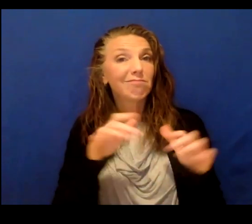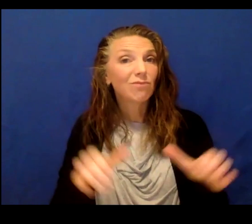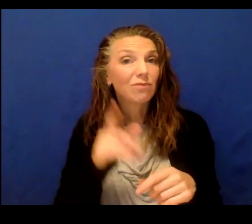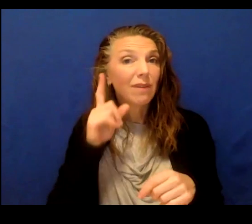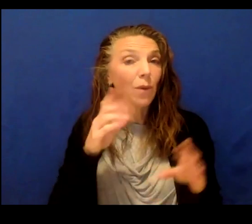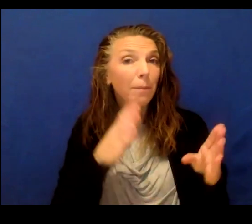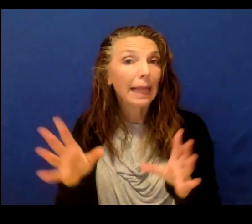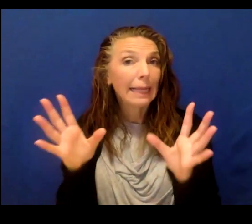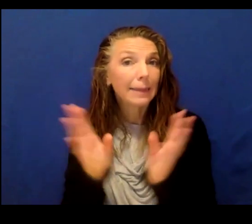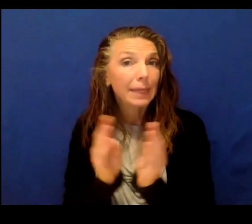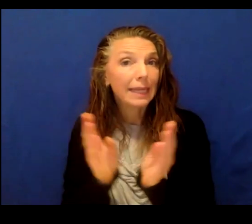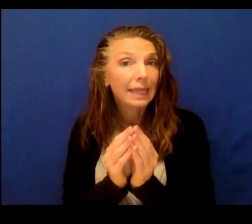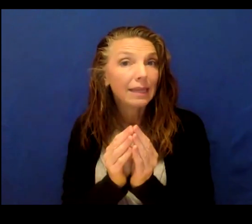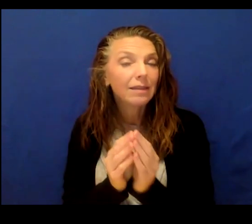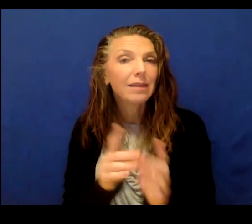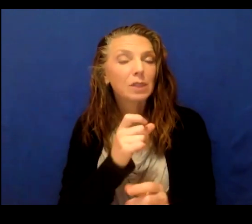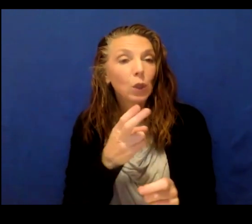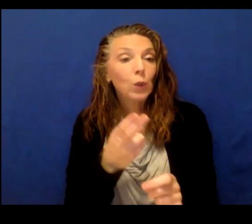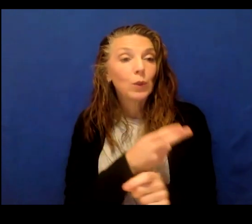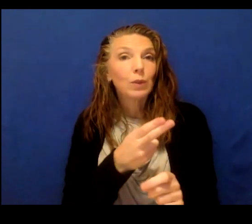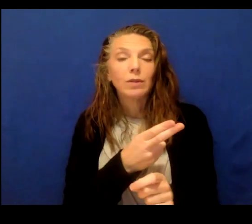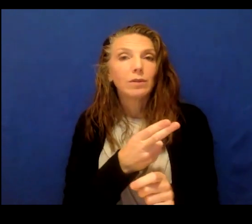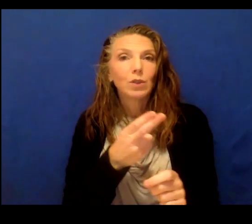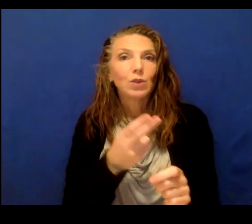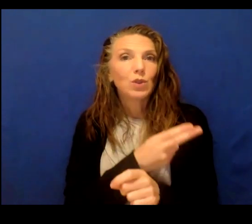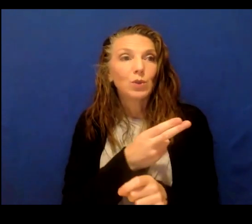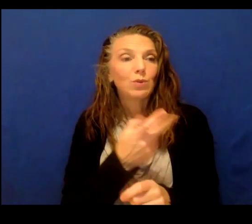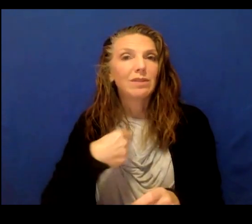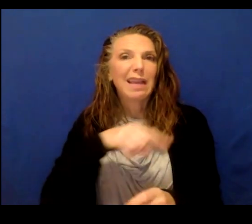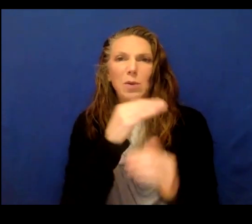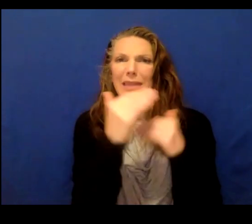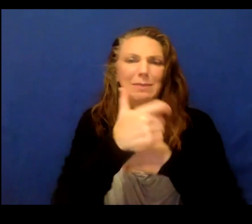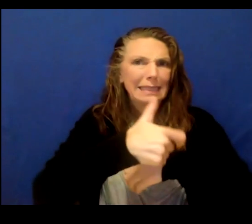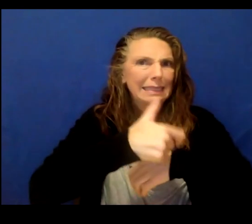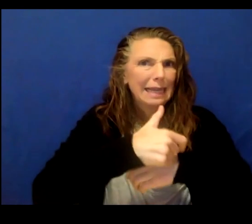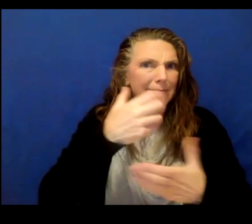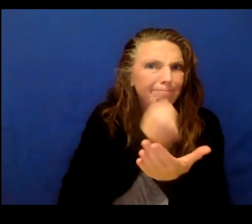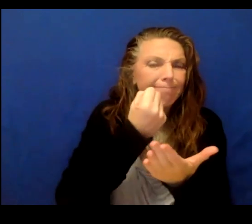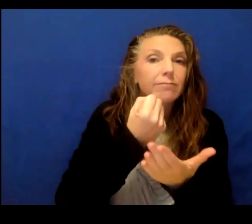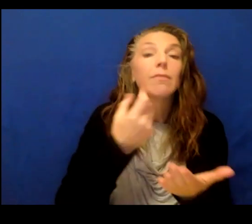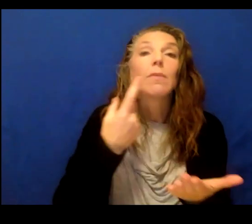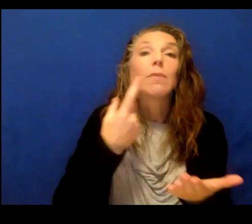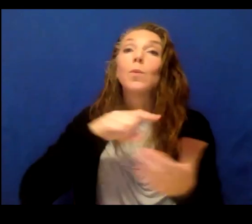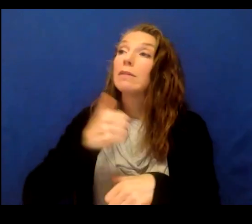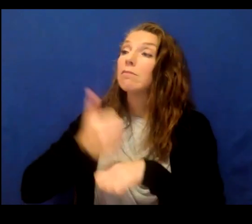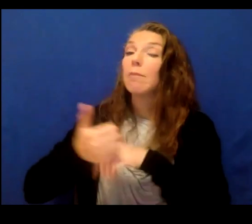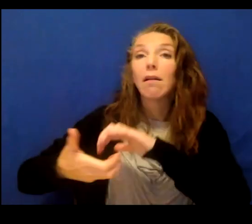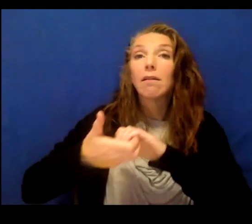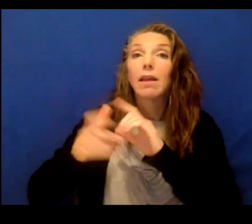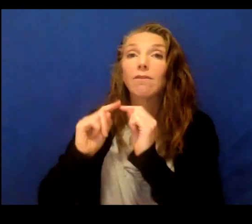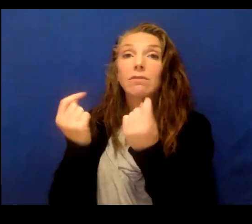meetings, because again, just helping us maximize the value of our limited time that we have. We would create collaborative